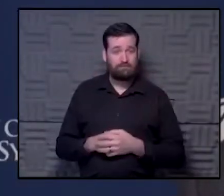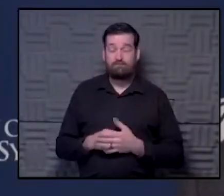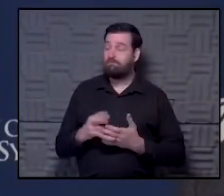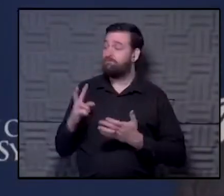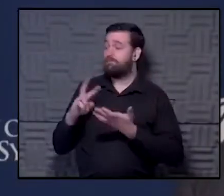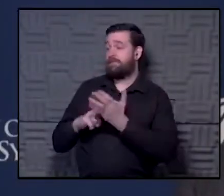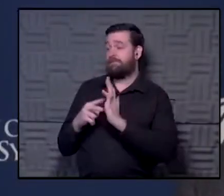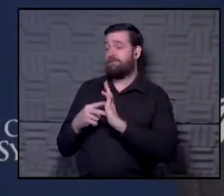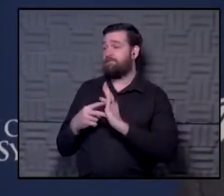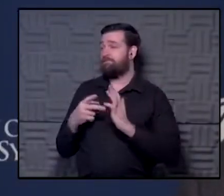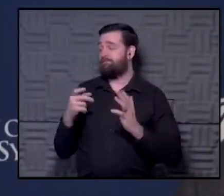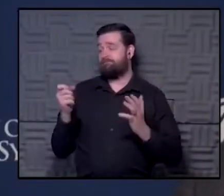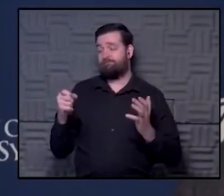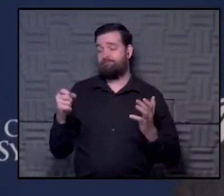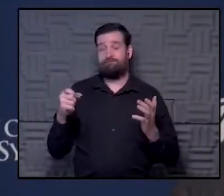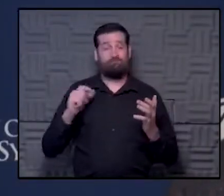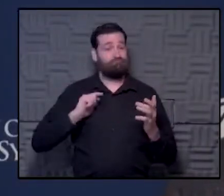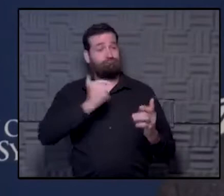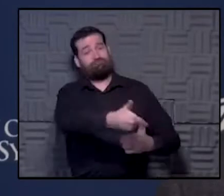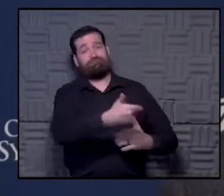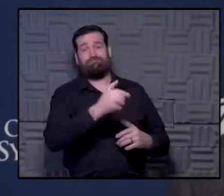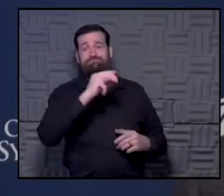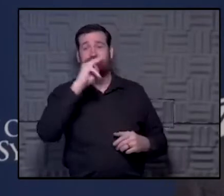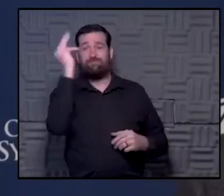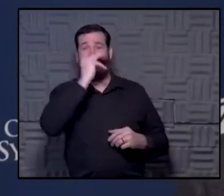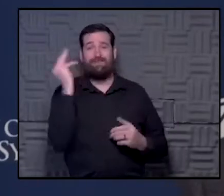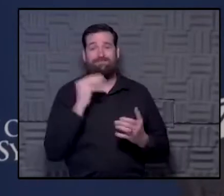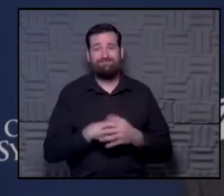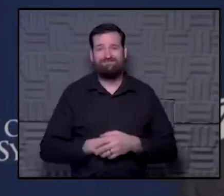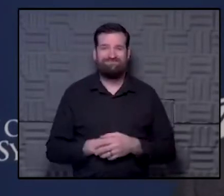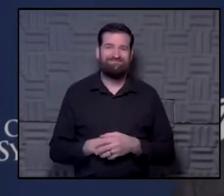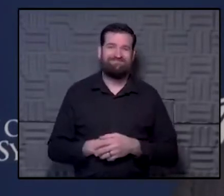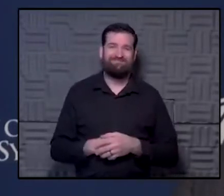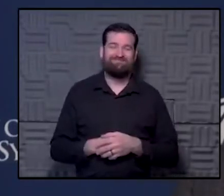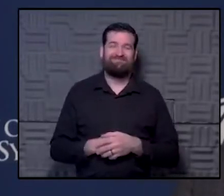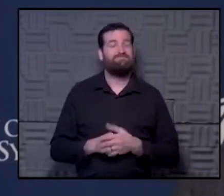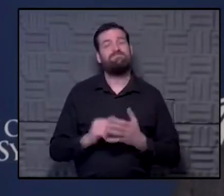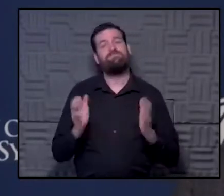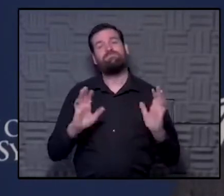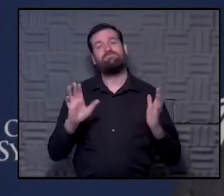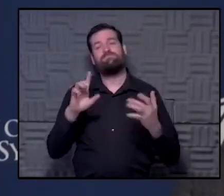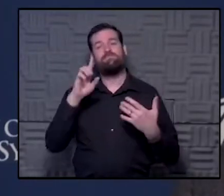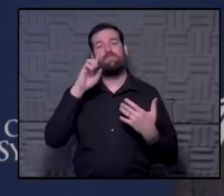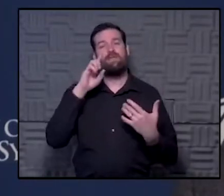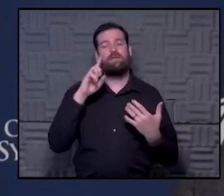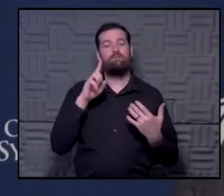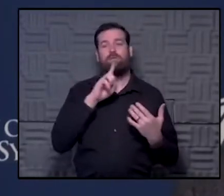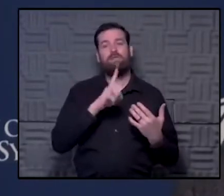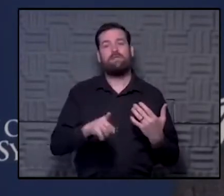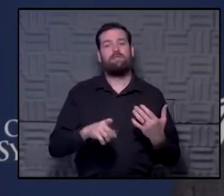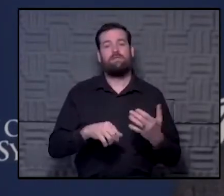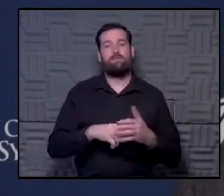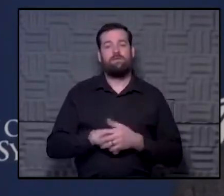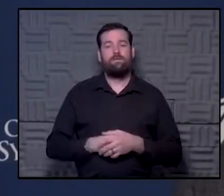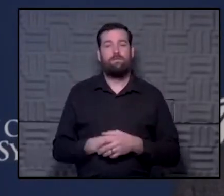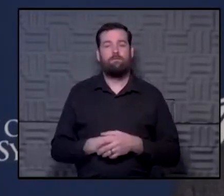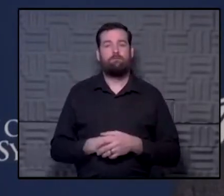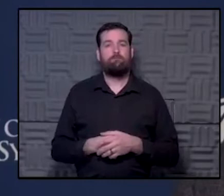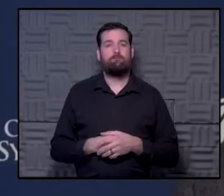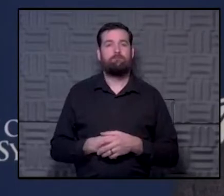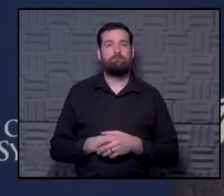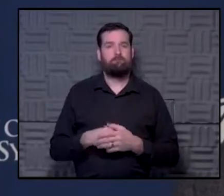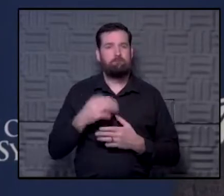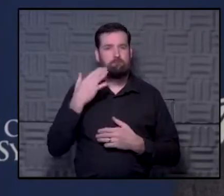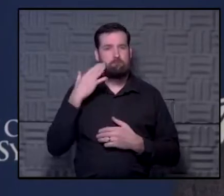I think, turn it over to Michelle. Yeah. I think that really I know